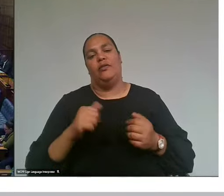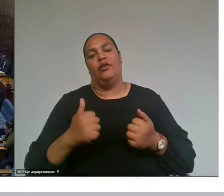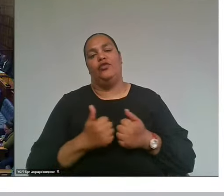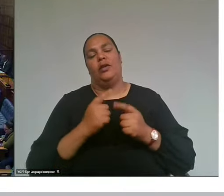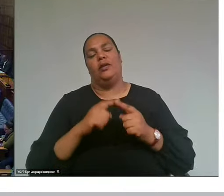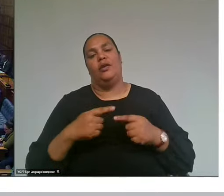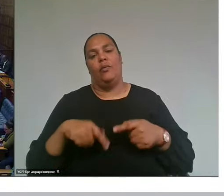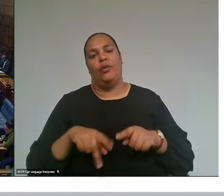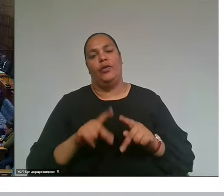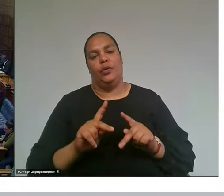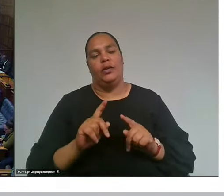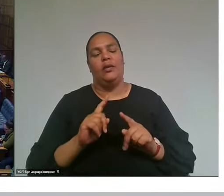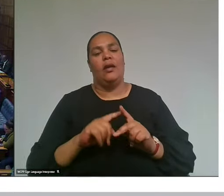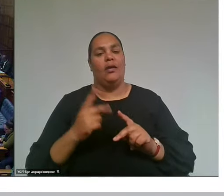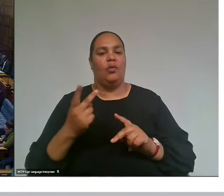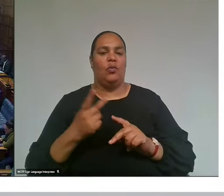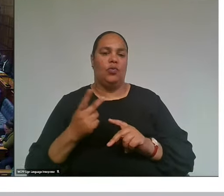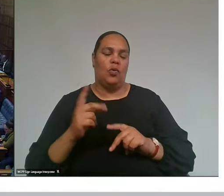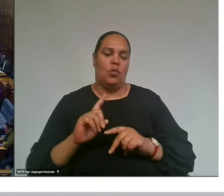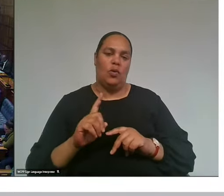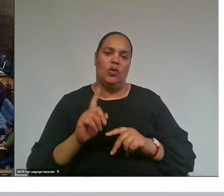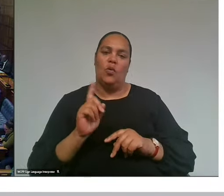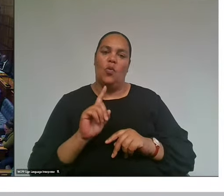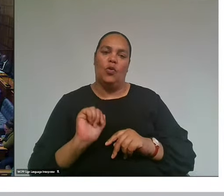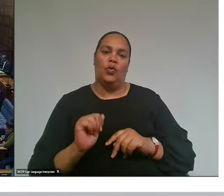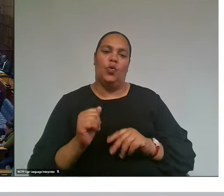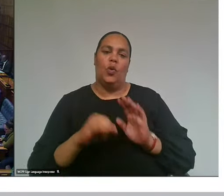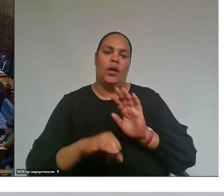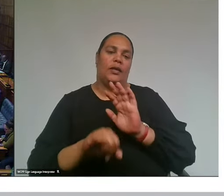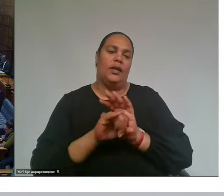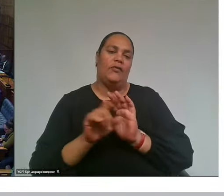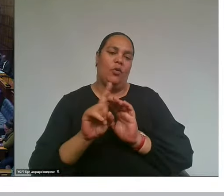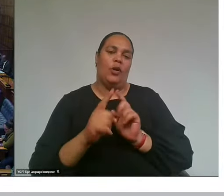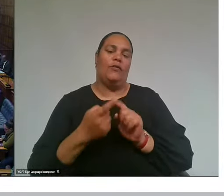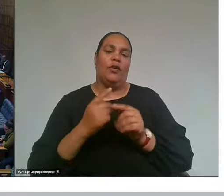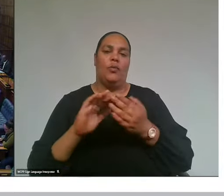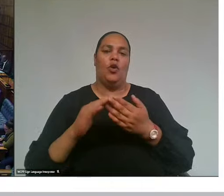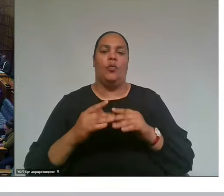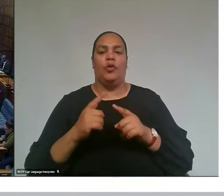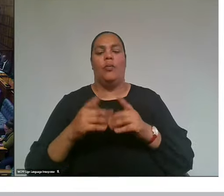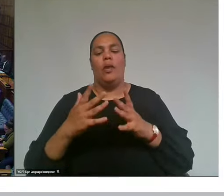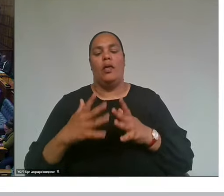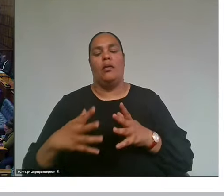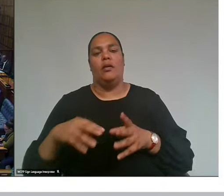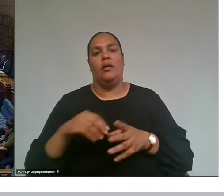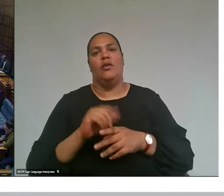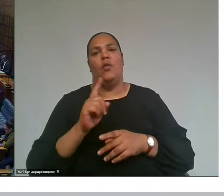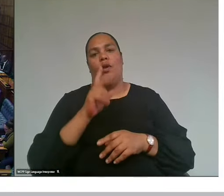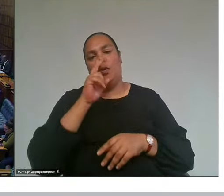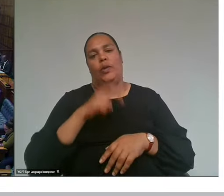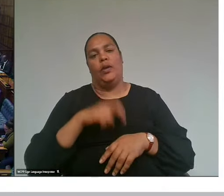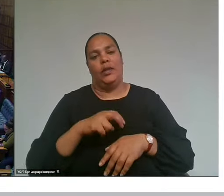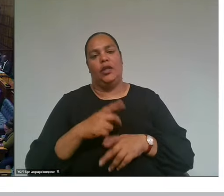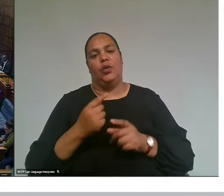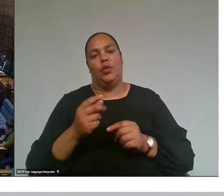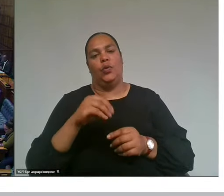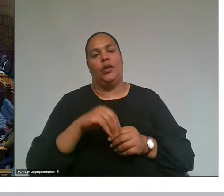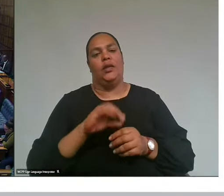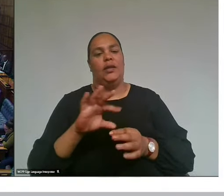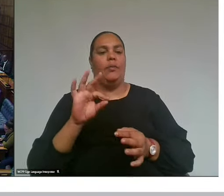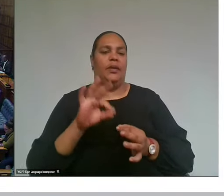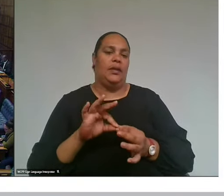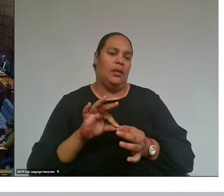opportunities and then also what has been identified by the Community Players as to what we need uh to do in that